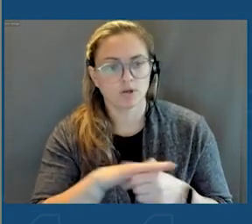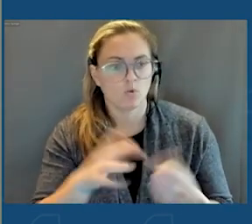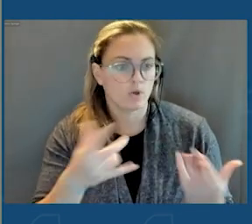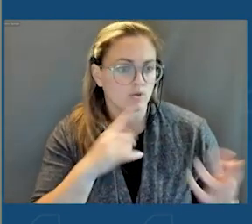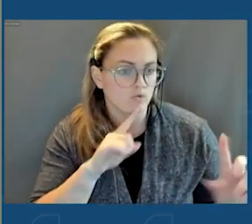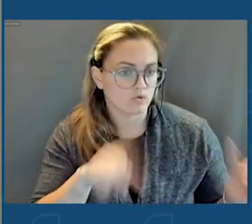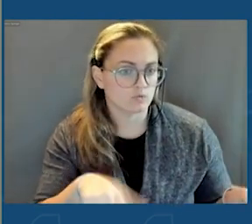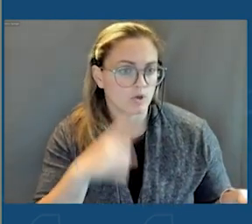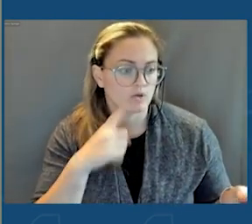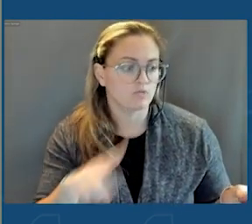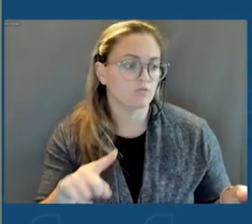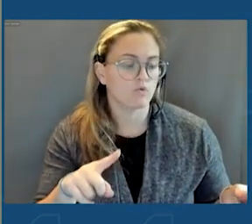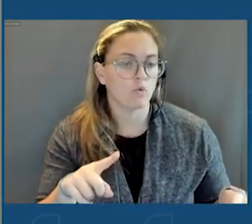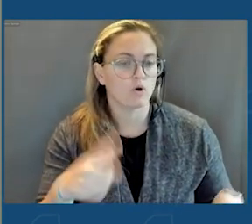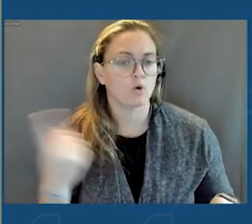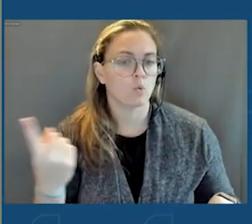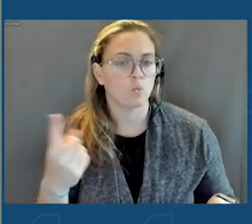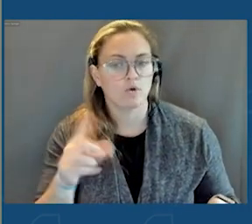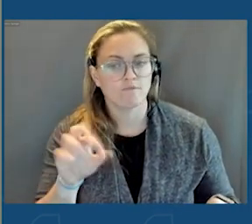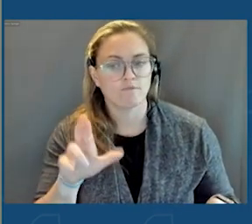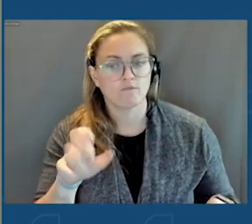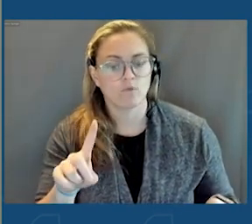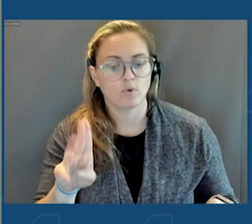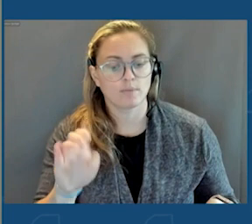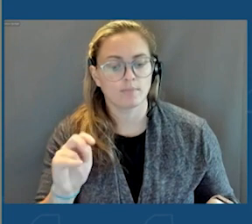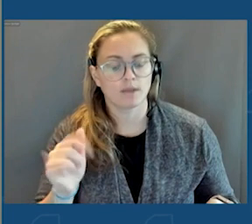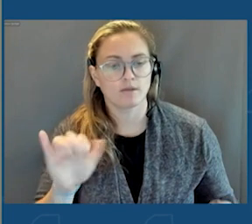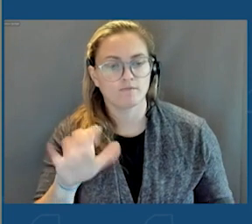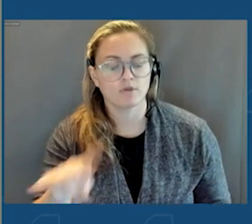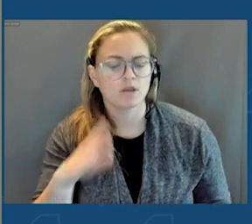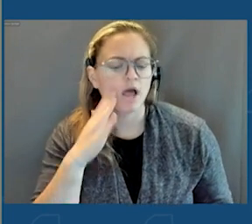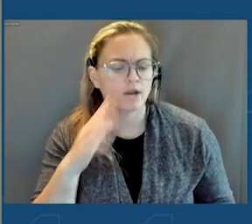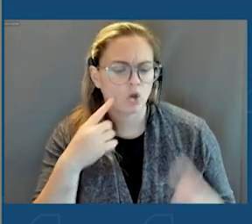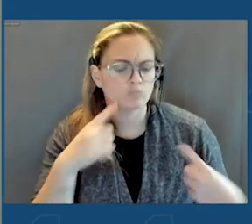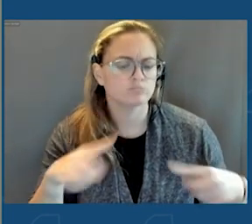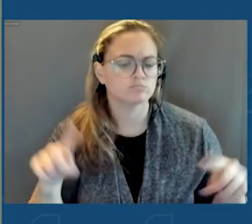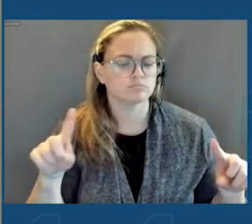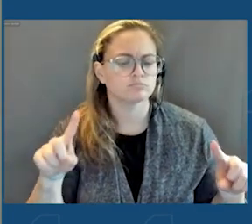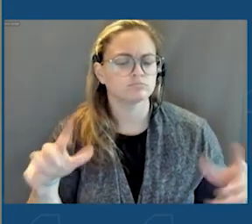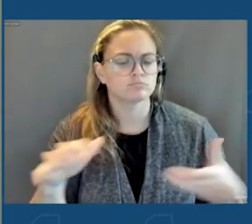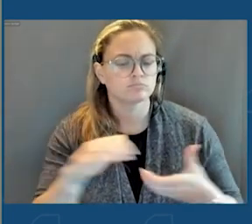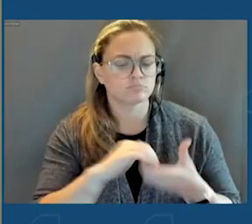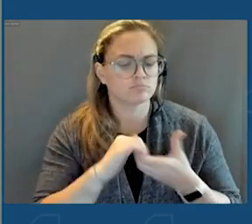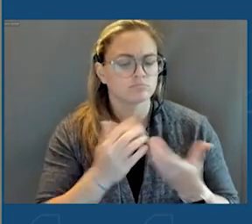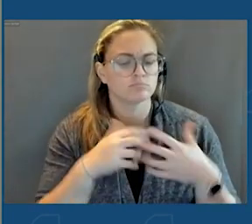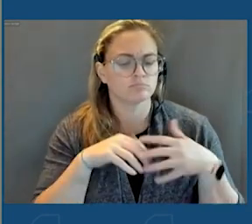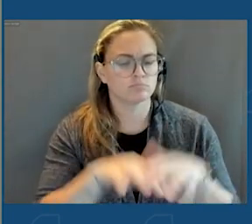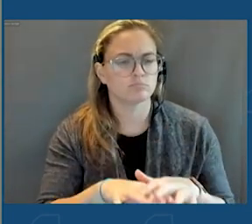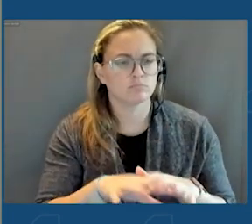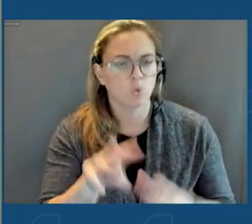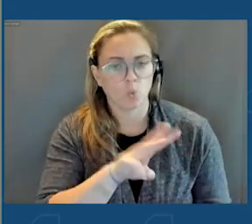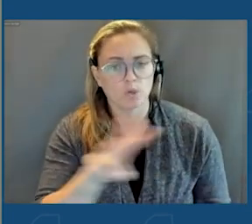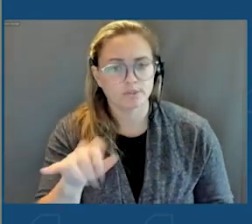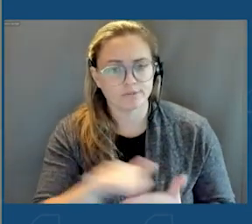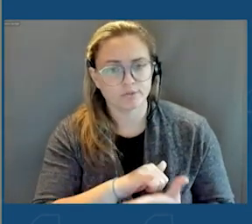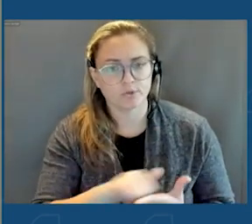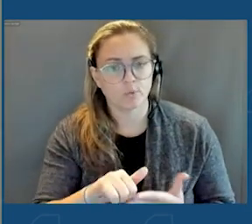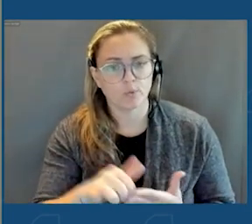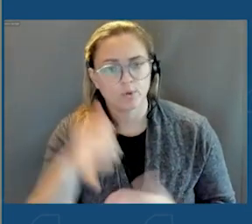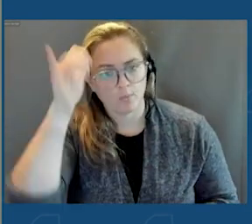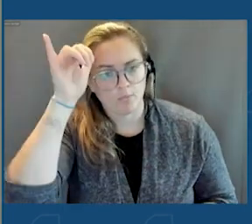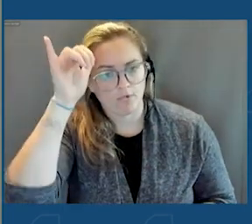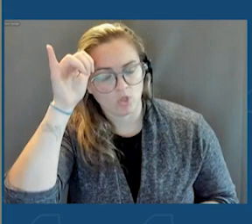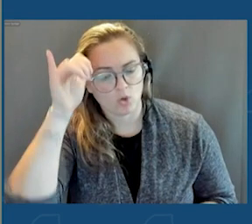on Floyd Bennett Field, for example. I know that they've been successfully integrated into communities like Western New York and Buffalo and